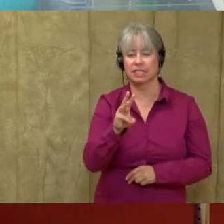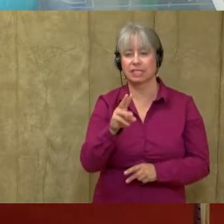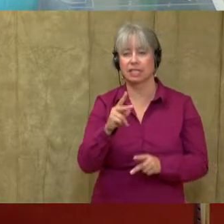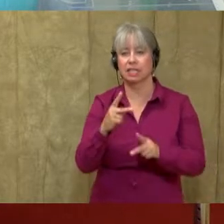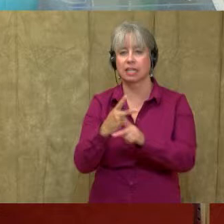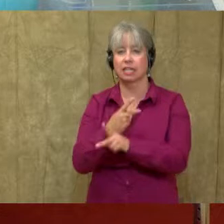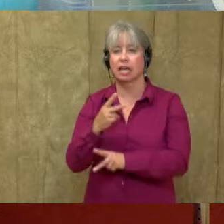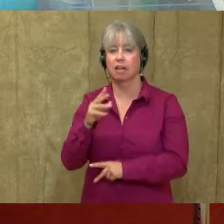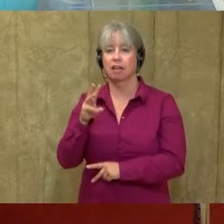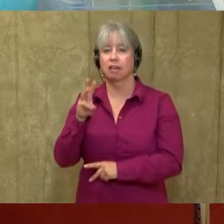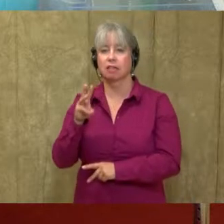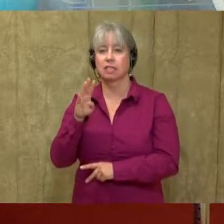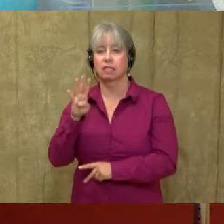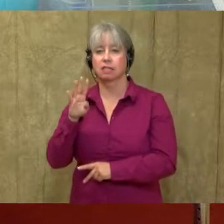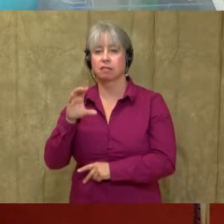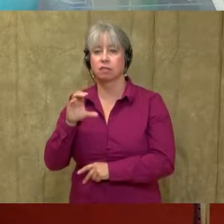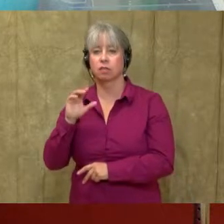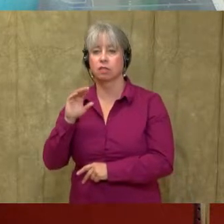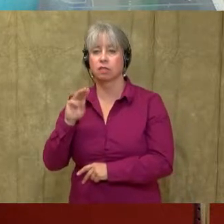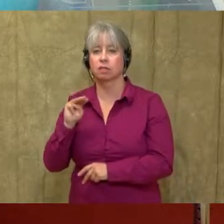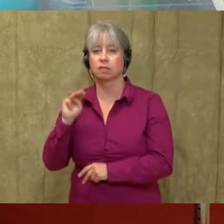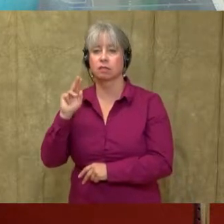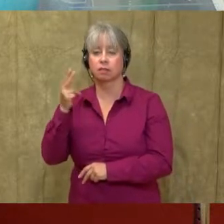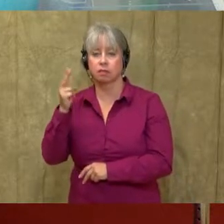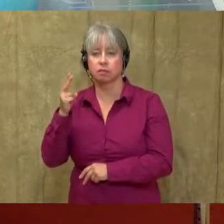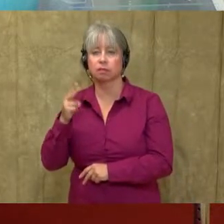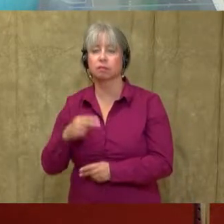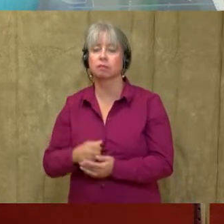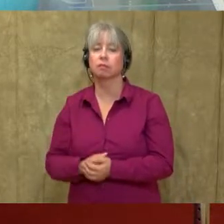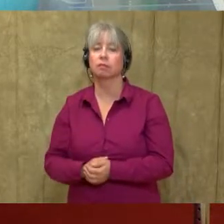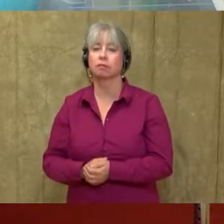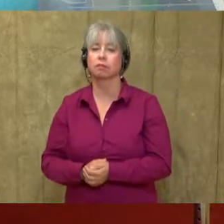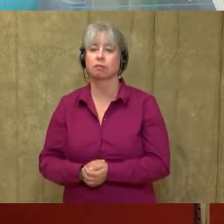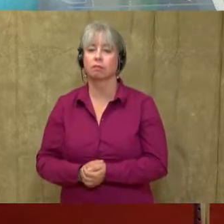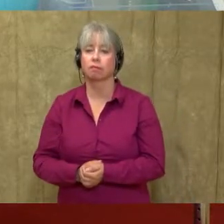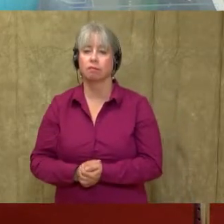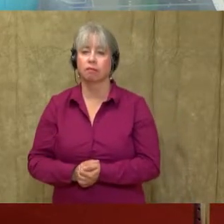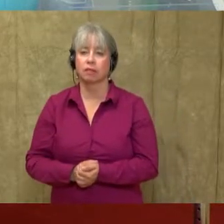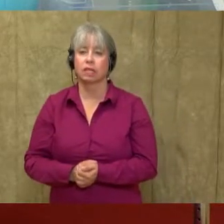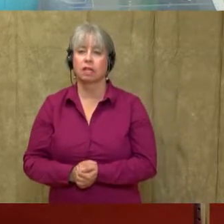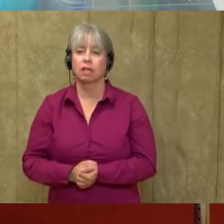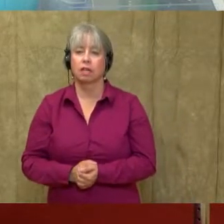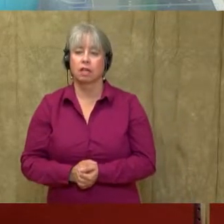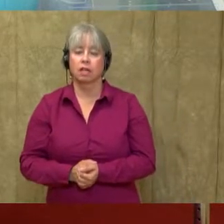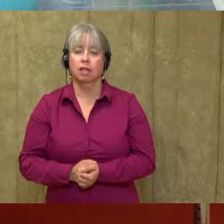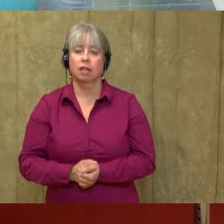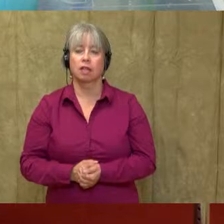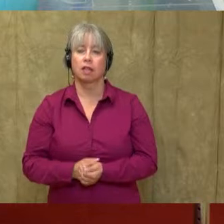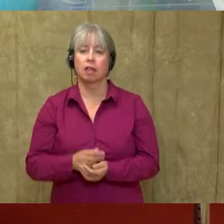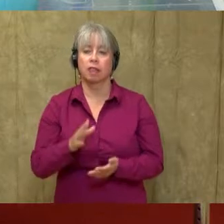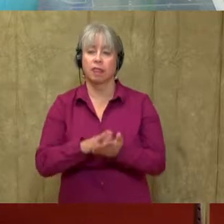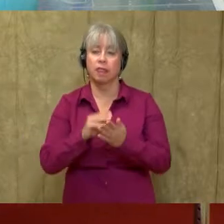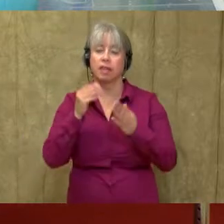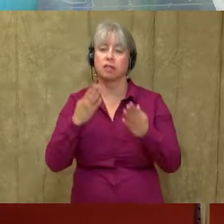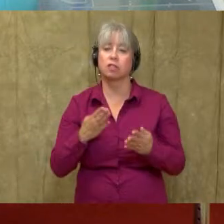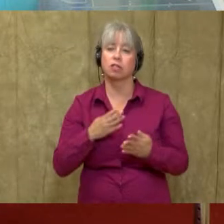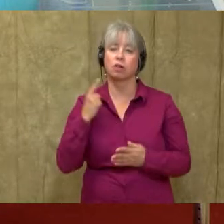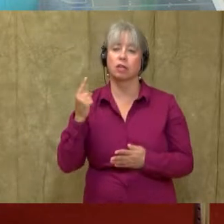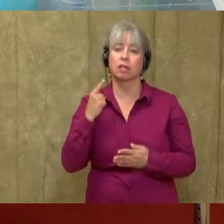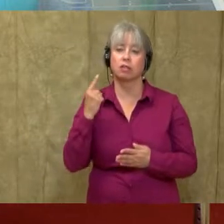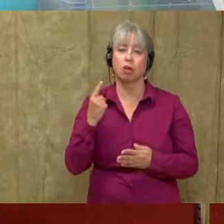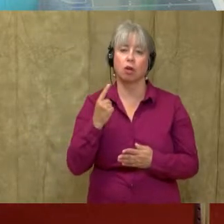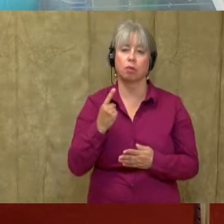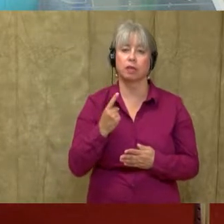they realized that 4 times pi, as long as I was asking them to use the 3.14 approximation, they just went ahead and put